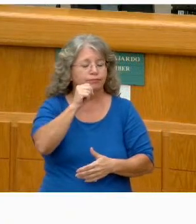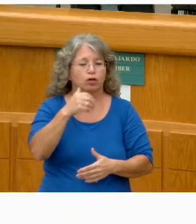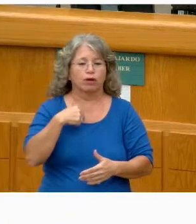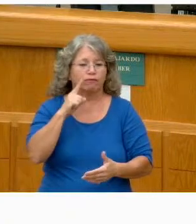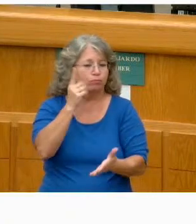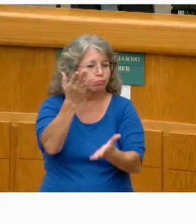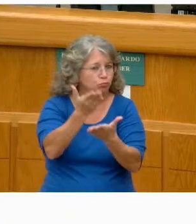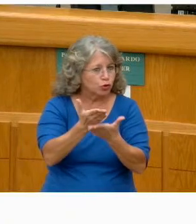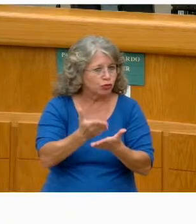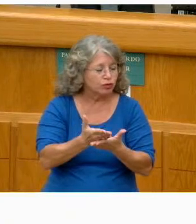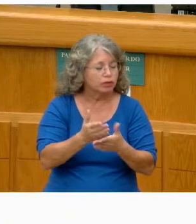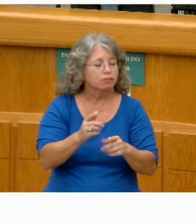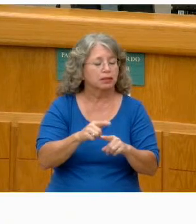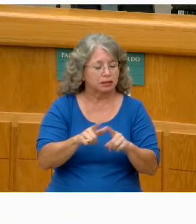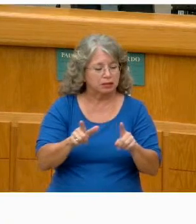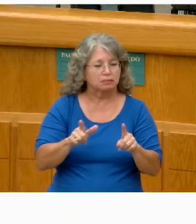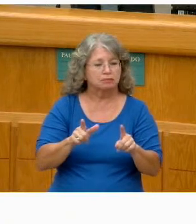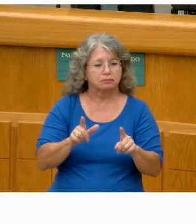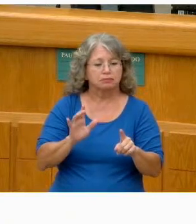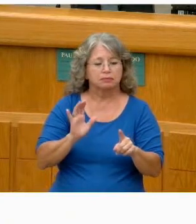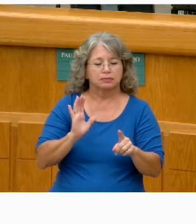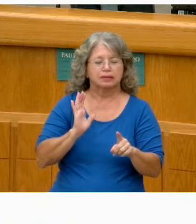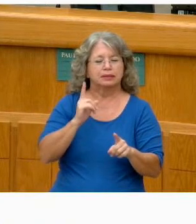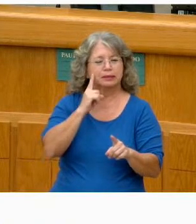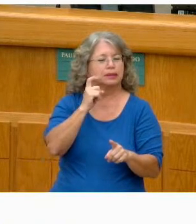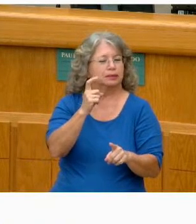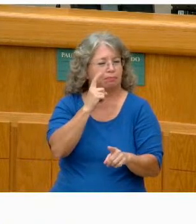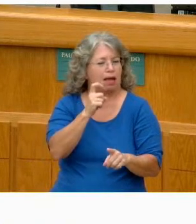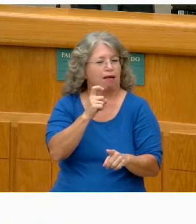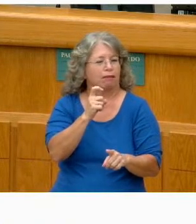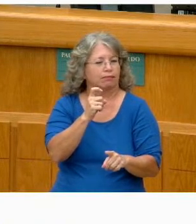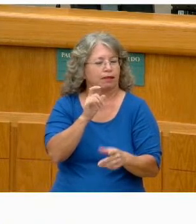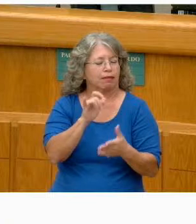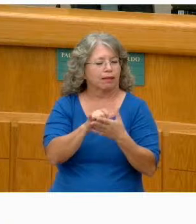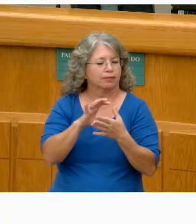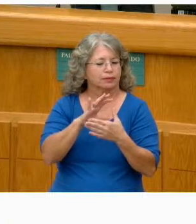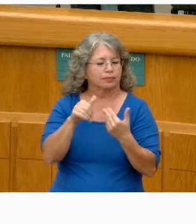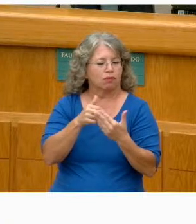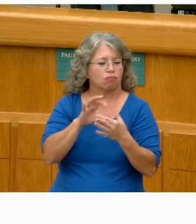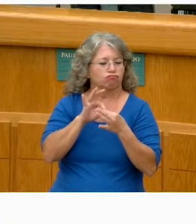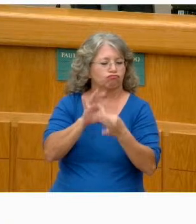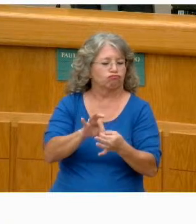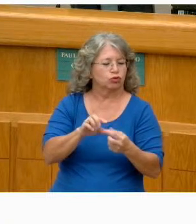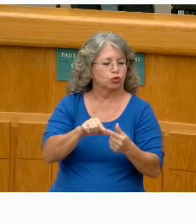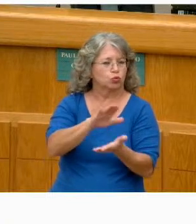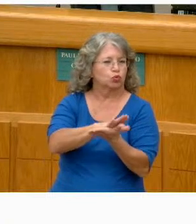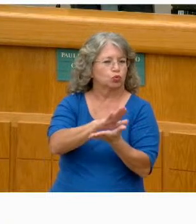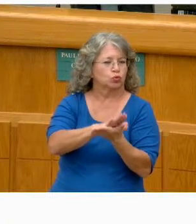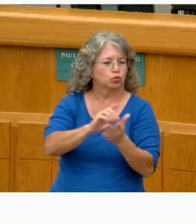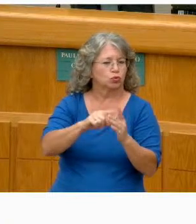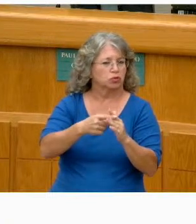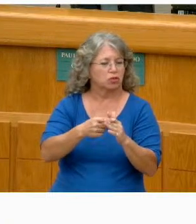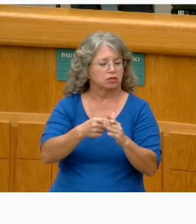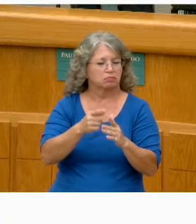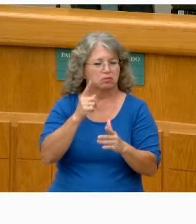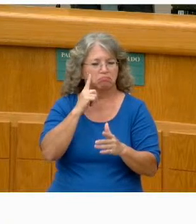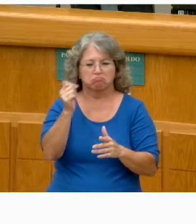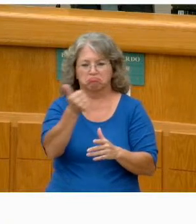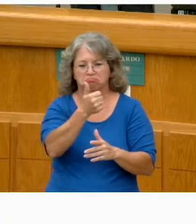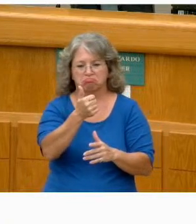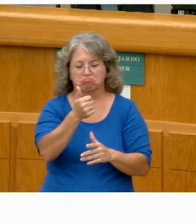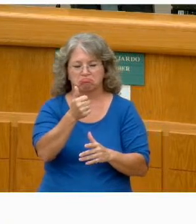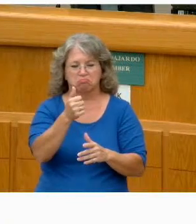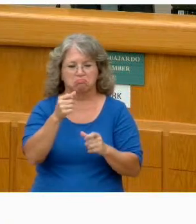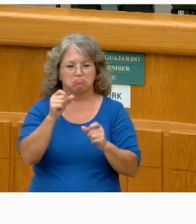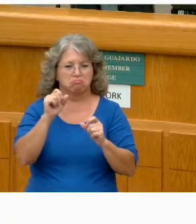proof that that's what's happening, but we suspect that might be an explanation. Feel free to post on Facebook Live